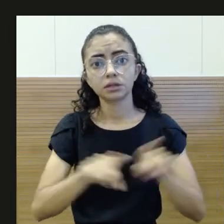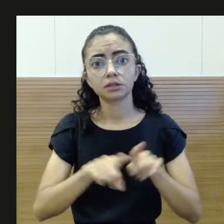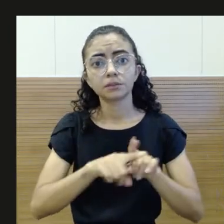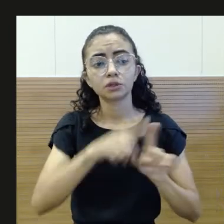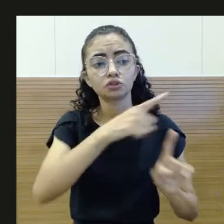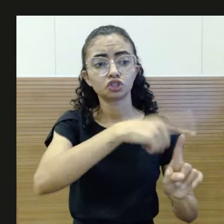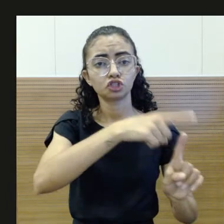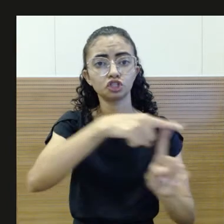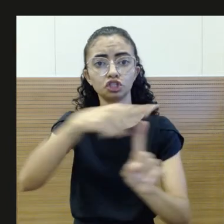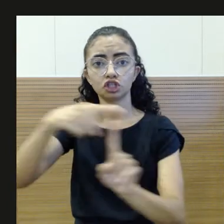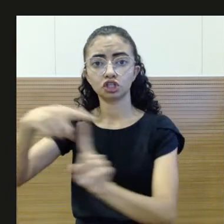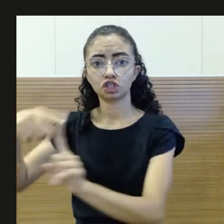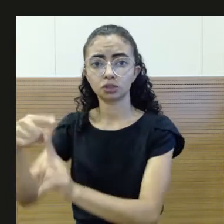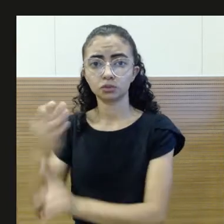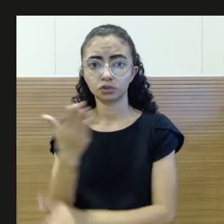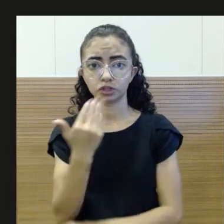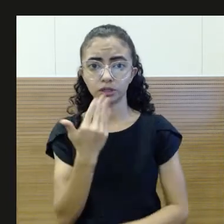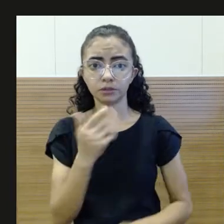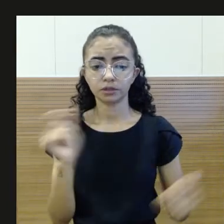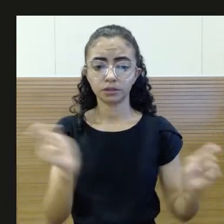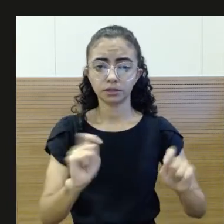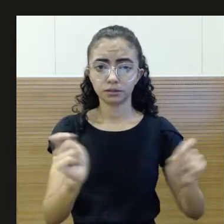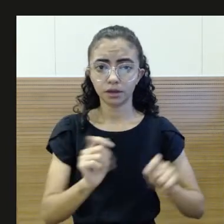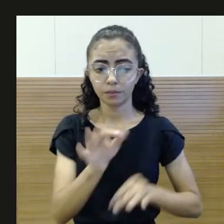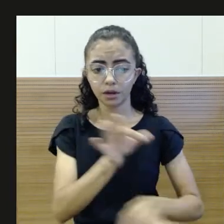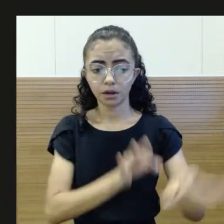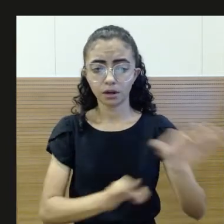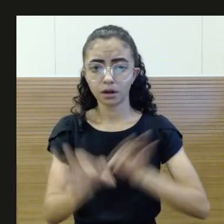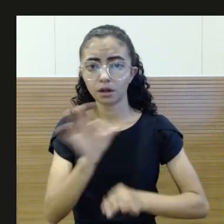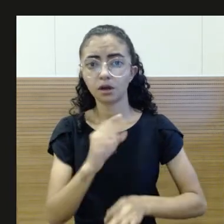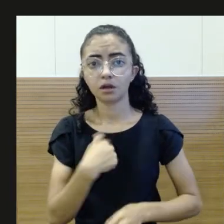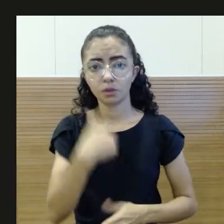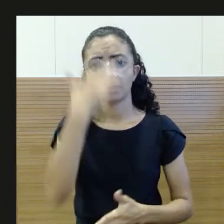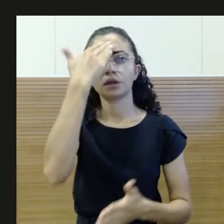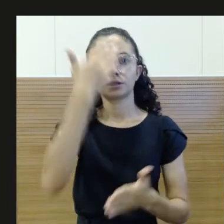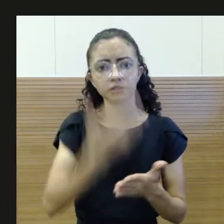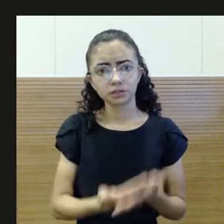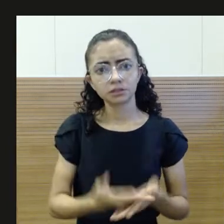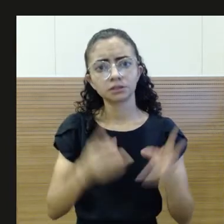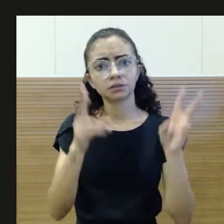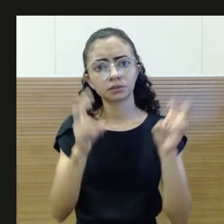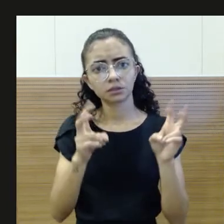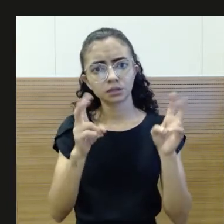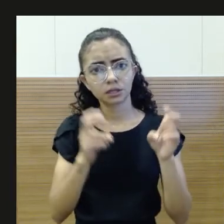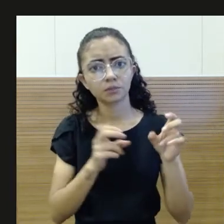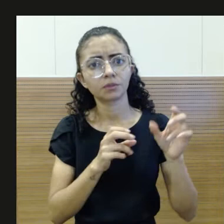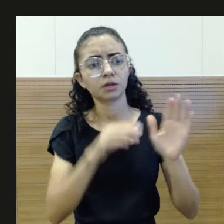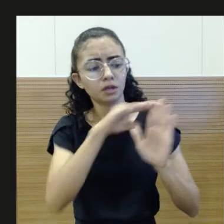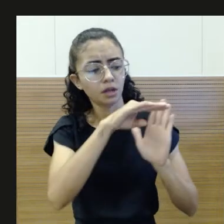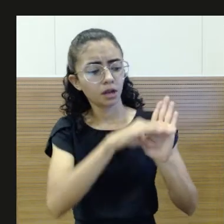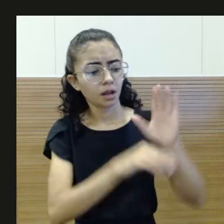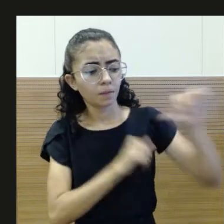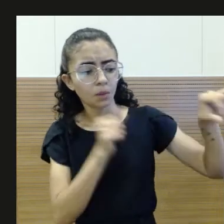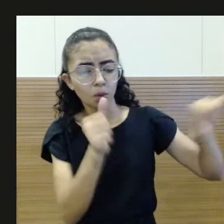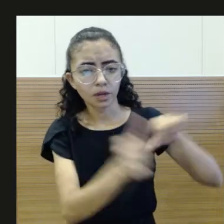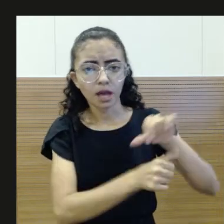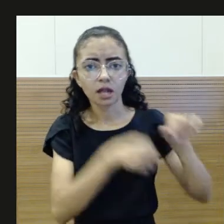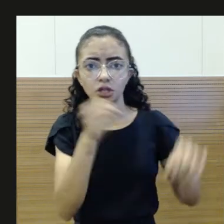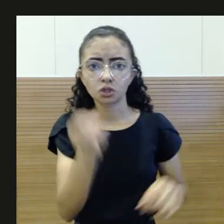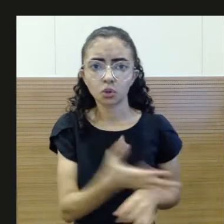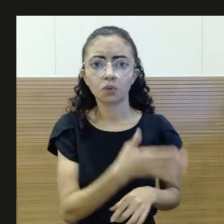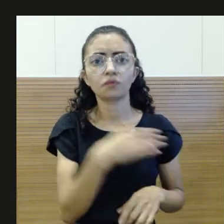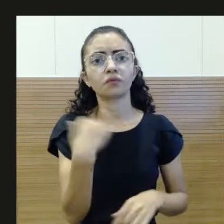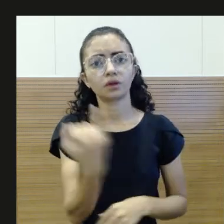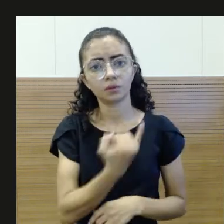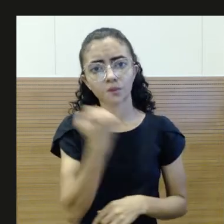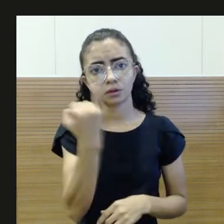have 31% of adolescents being overweight. But of course, we in Brazil, we have a